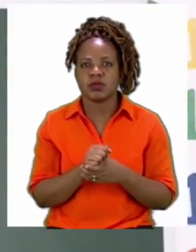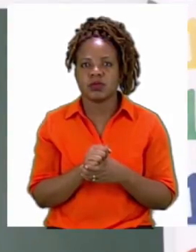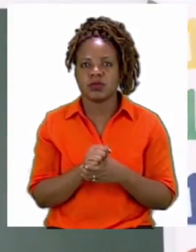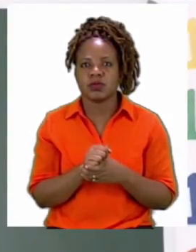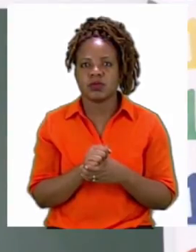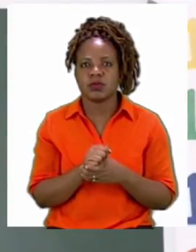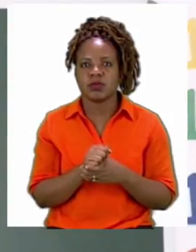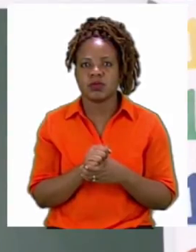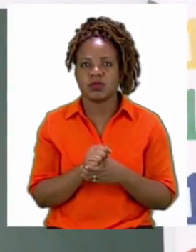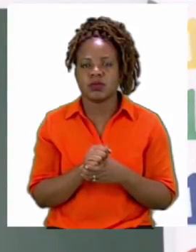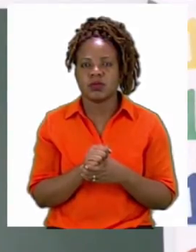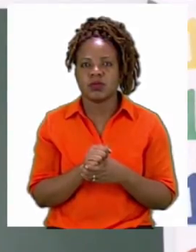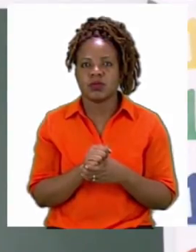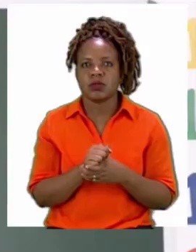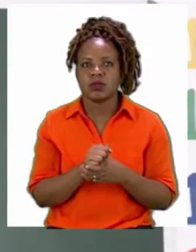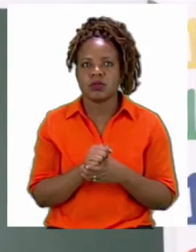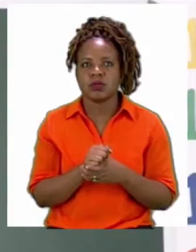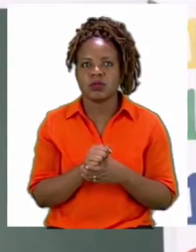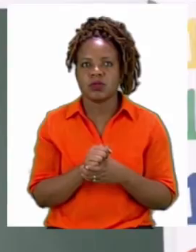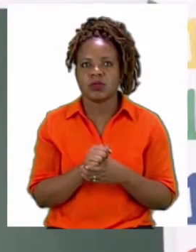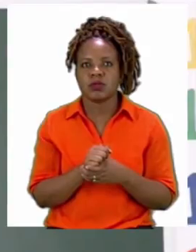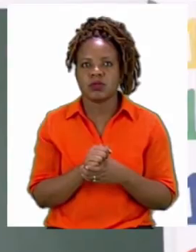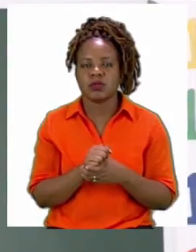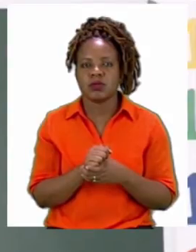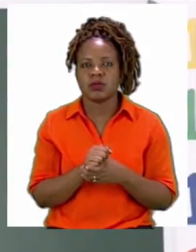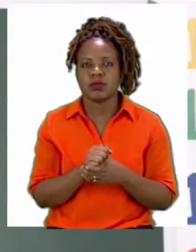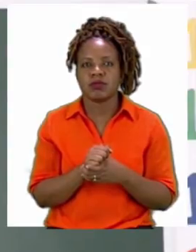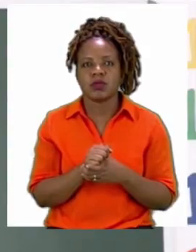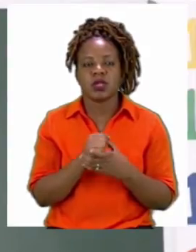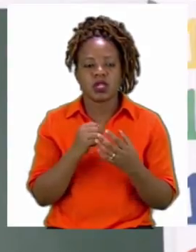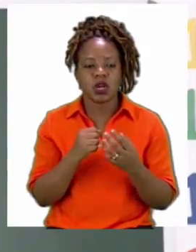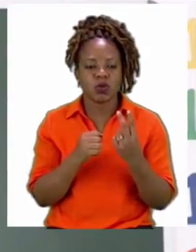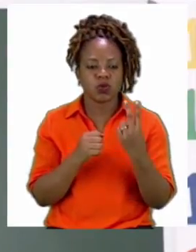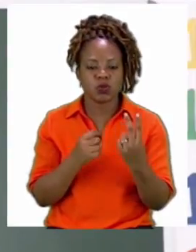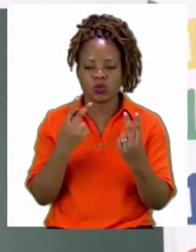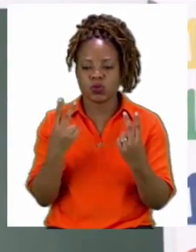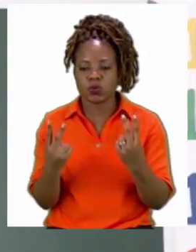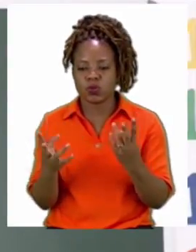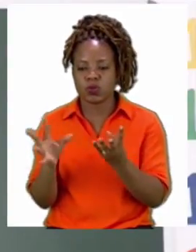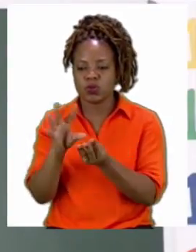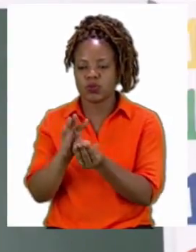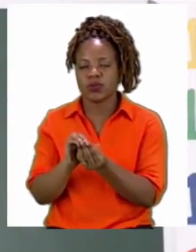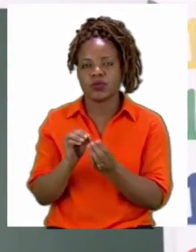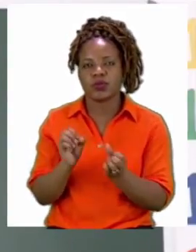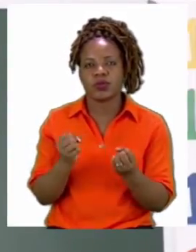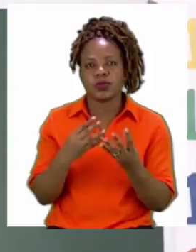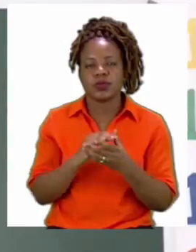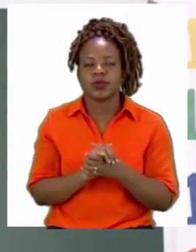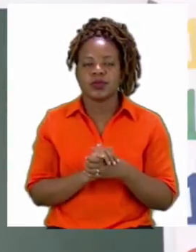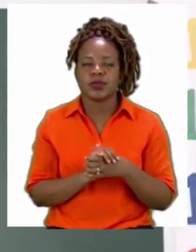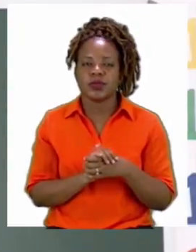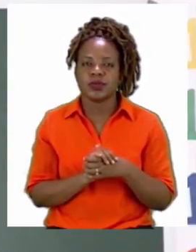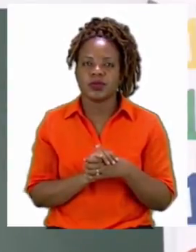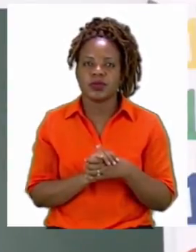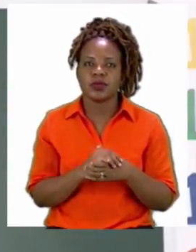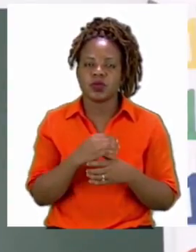out how many or how much they are all together. So let us count what is in all the